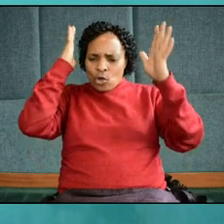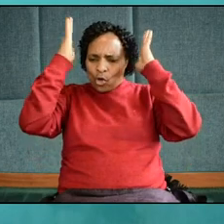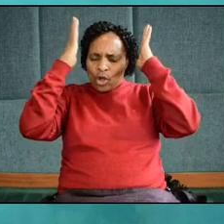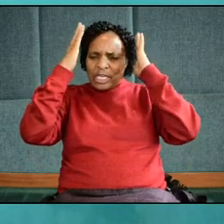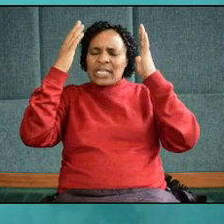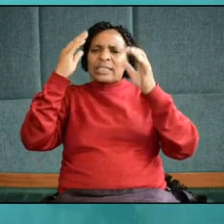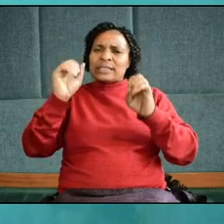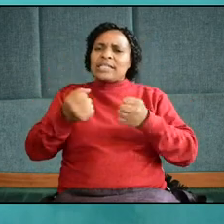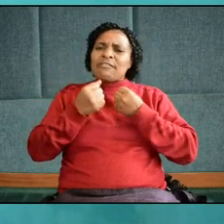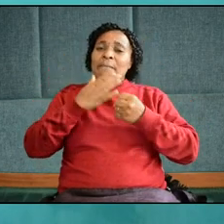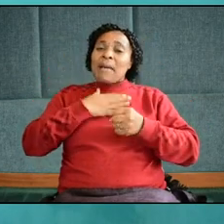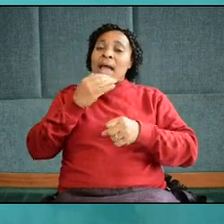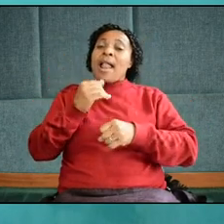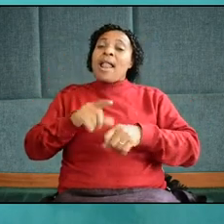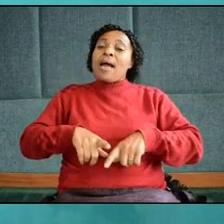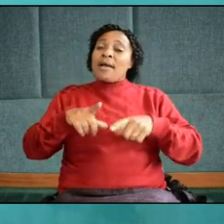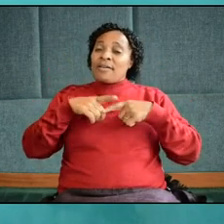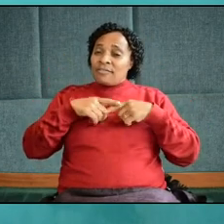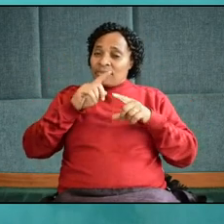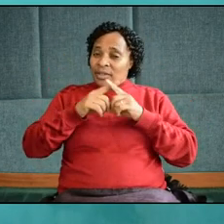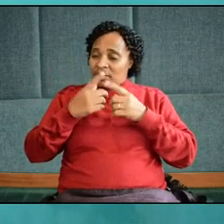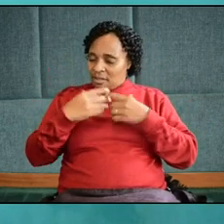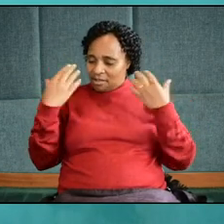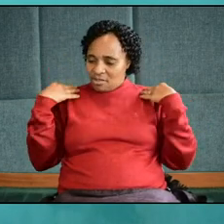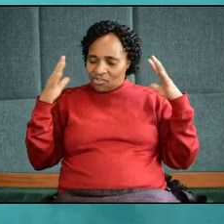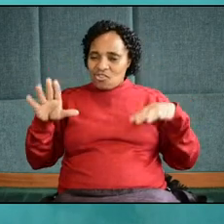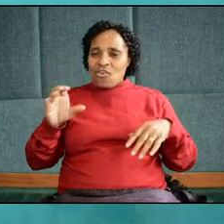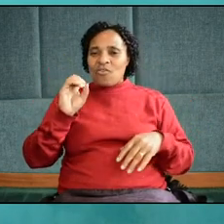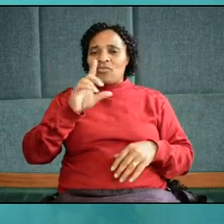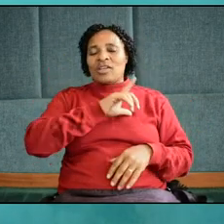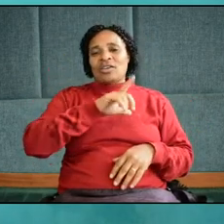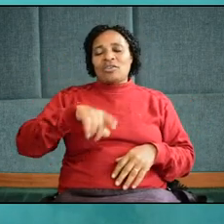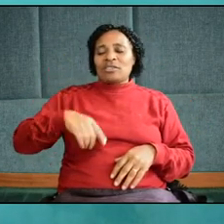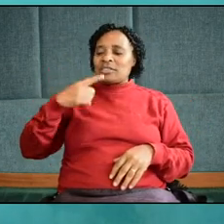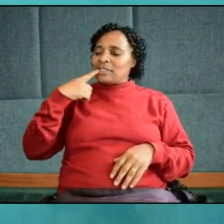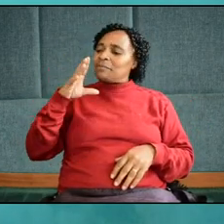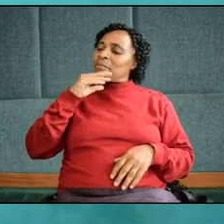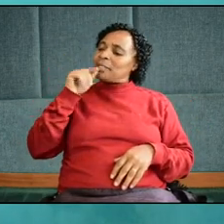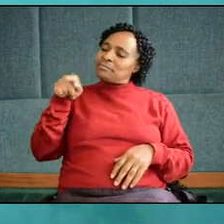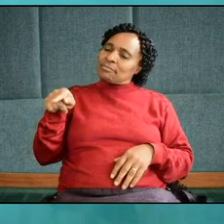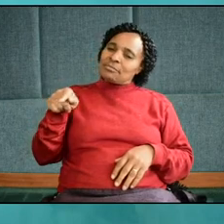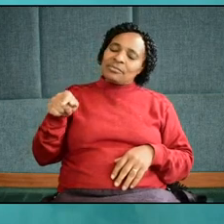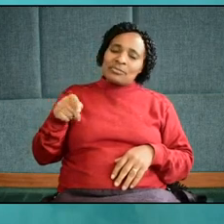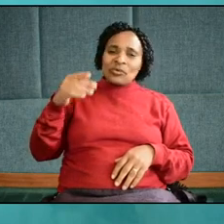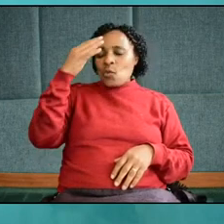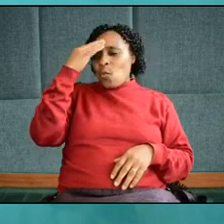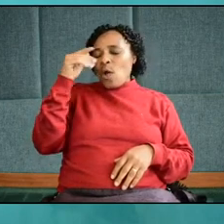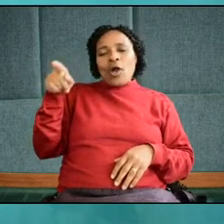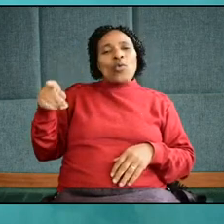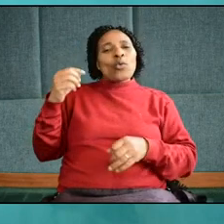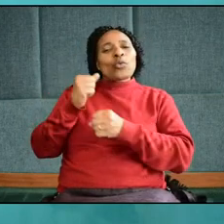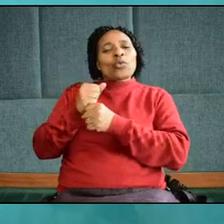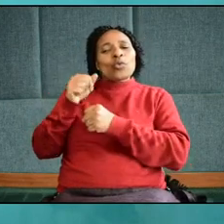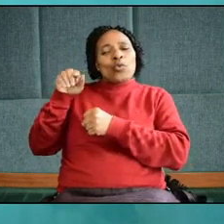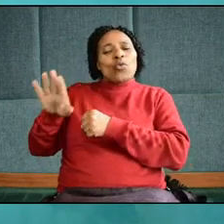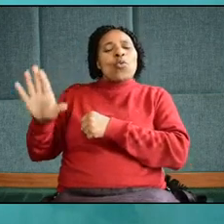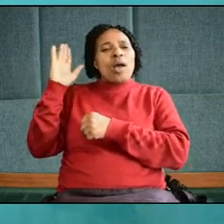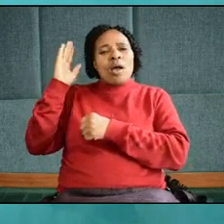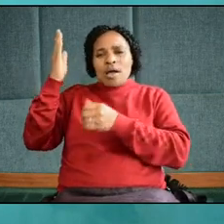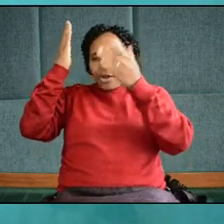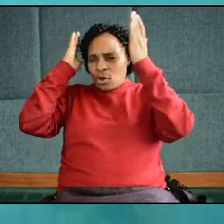life. Mm-hmm. That is. And then the angel of the Lord tells Balaam that, why were you doing this to your